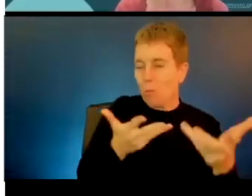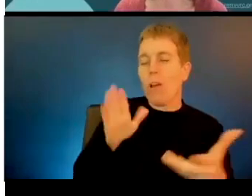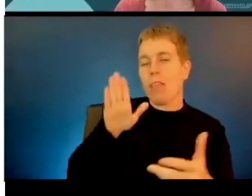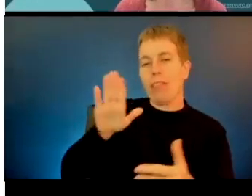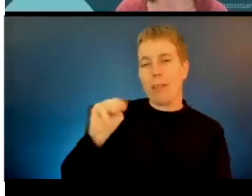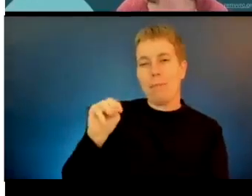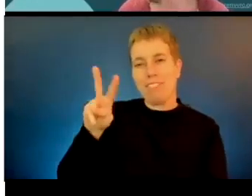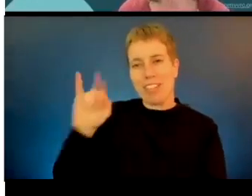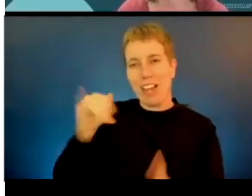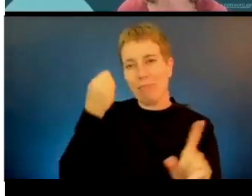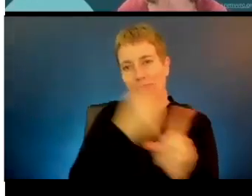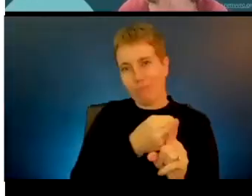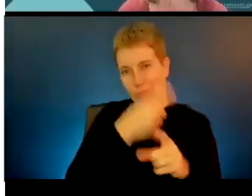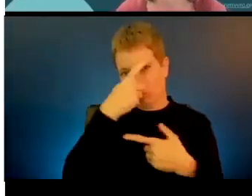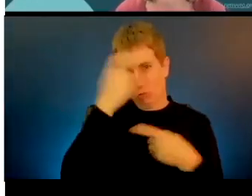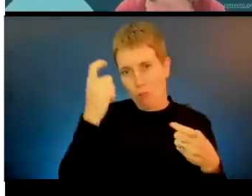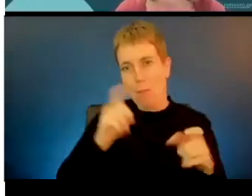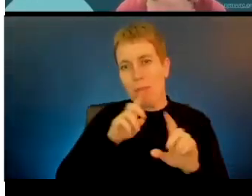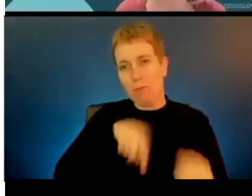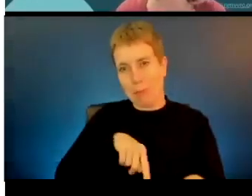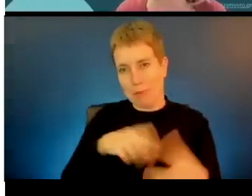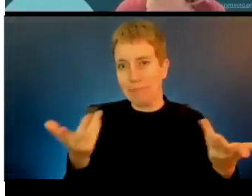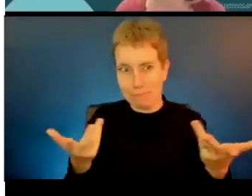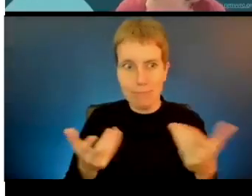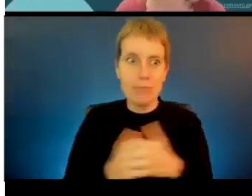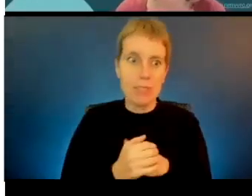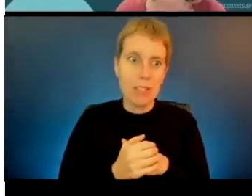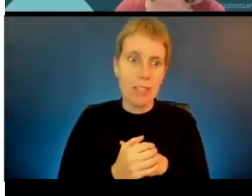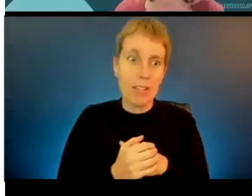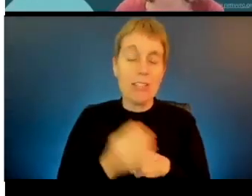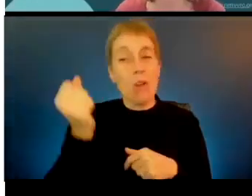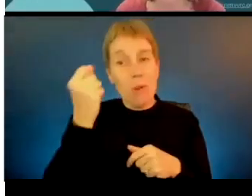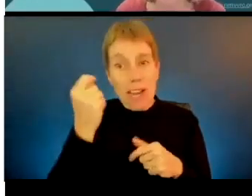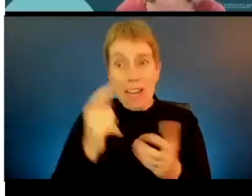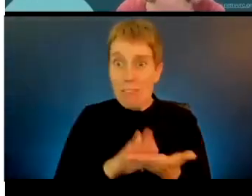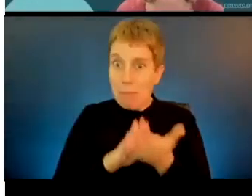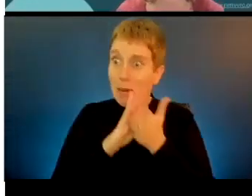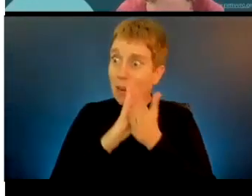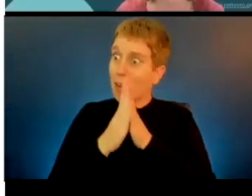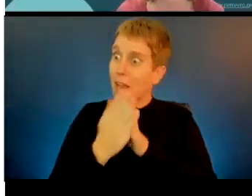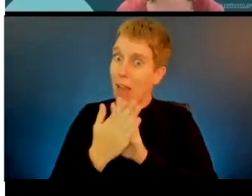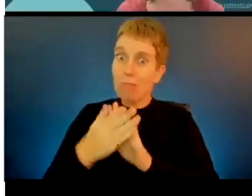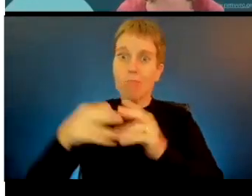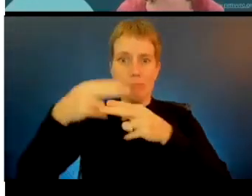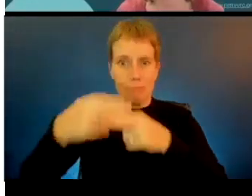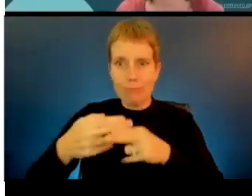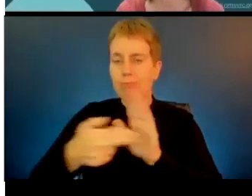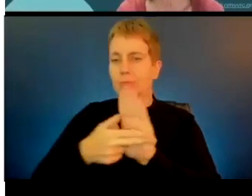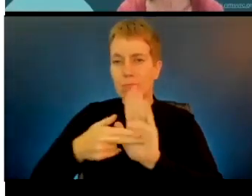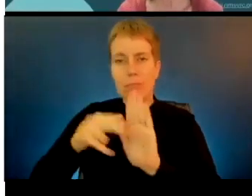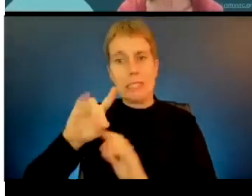a disorder, really is going to depend on how long those symptoms are persisting and the severity of those symptoms.